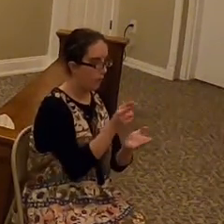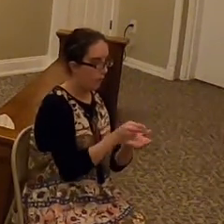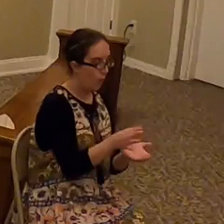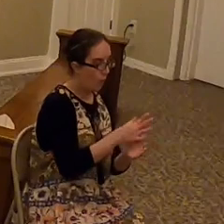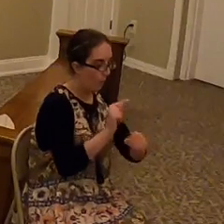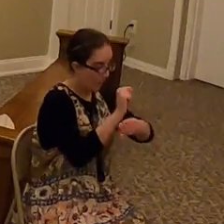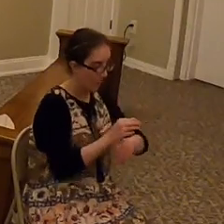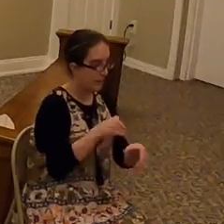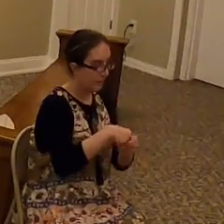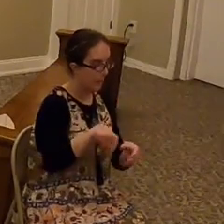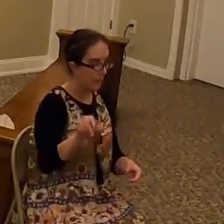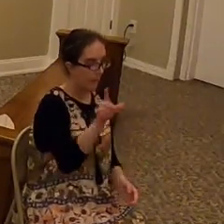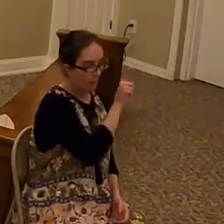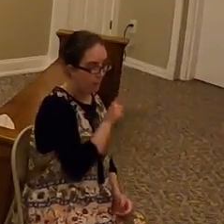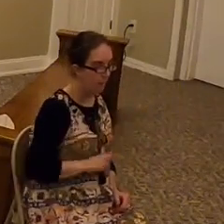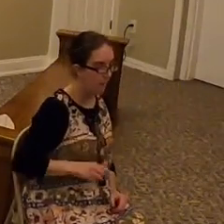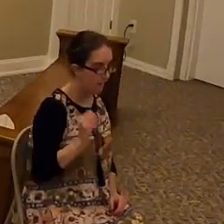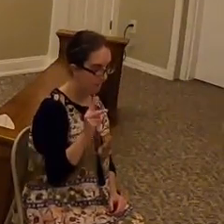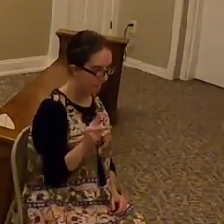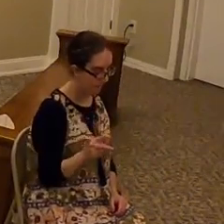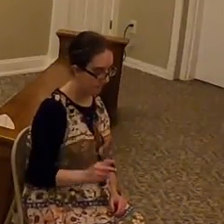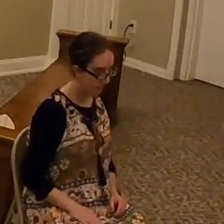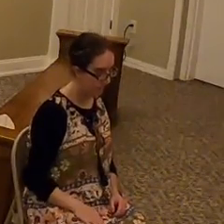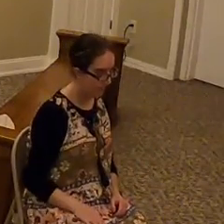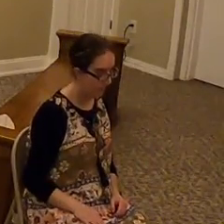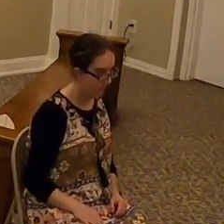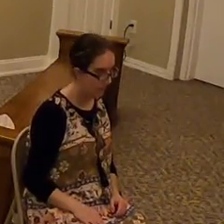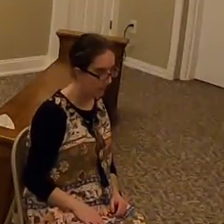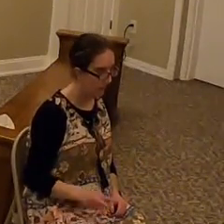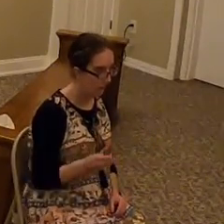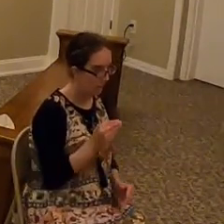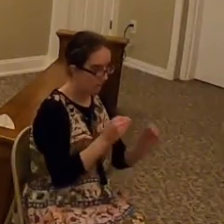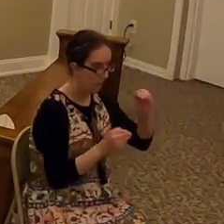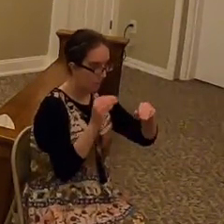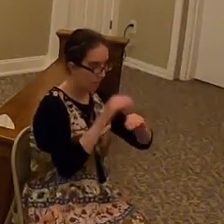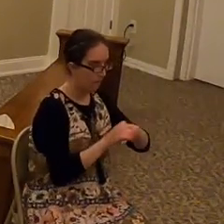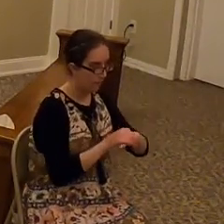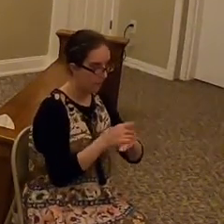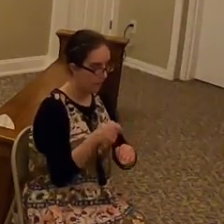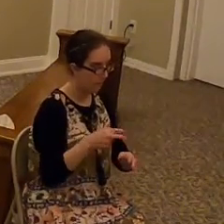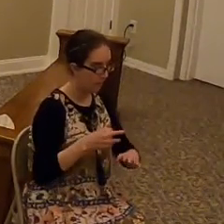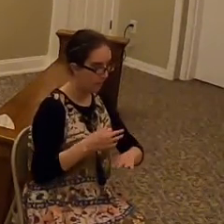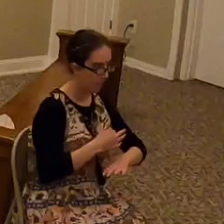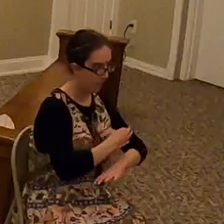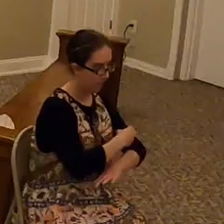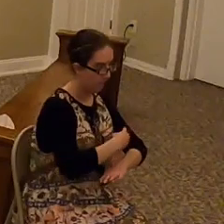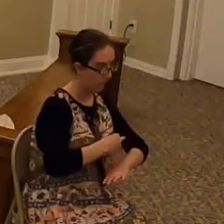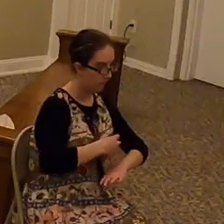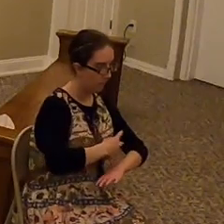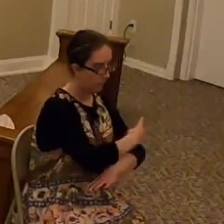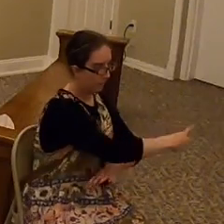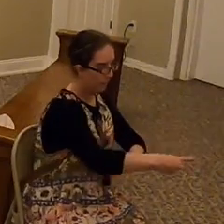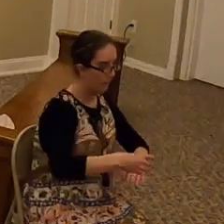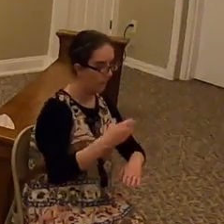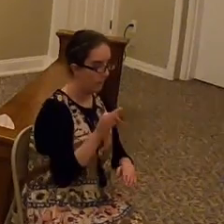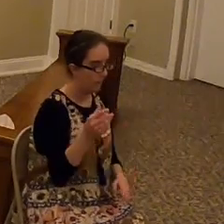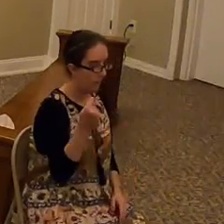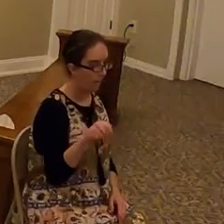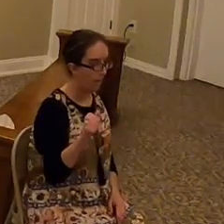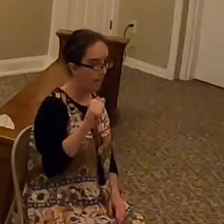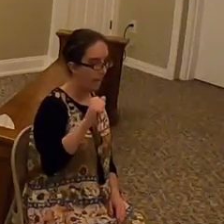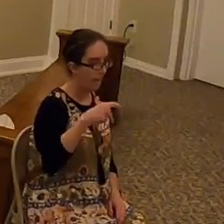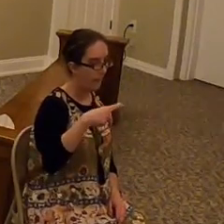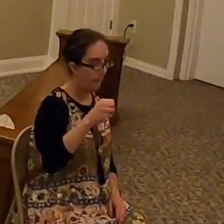holy temple in the Lord. All right, so we are built upon the foundation of the apostles